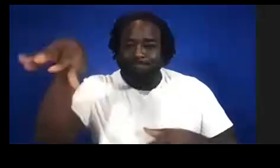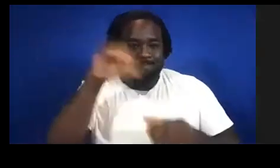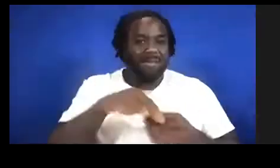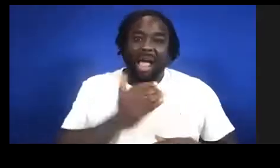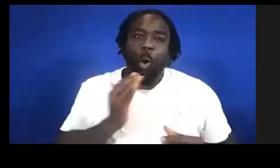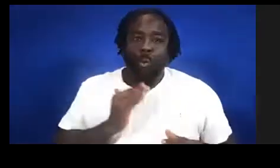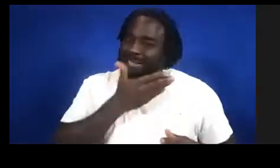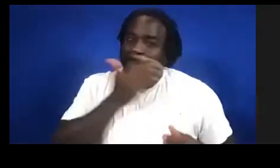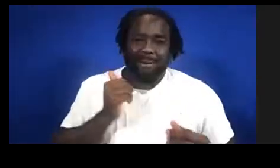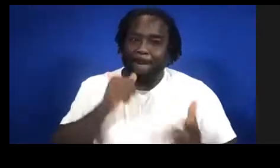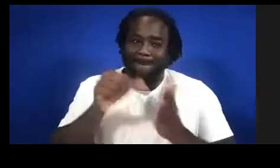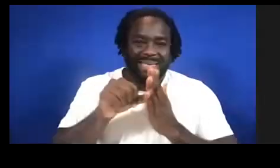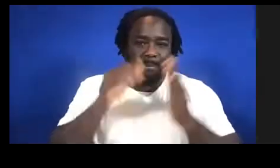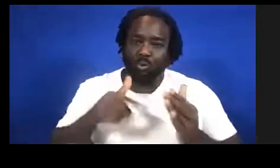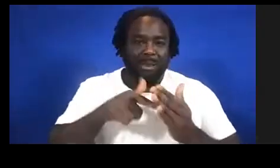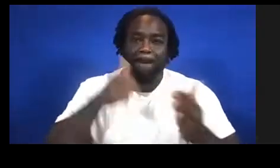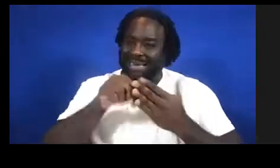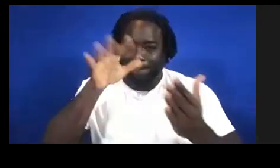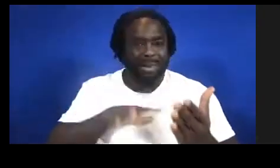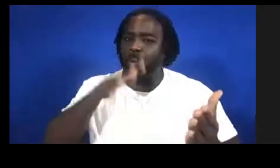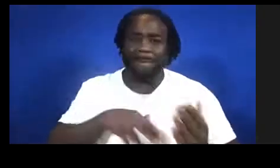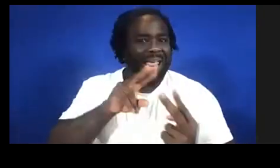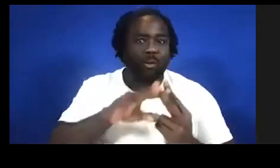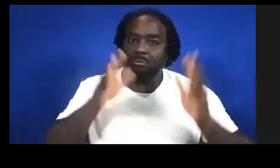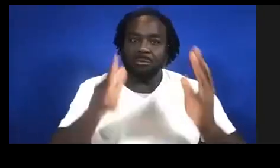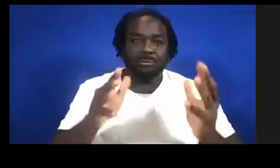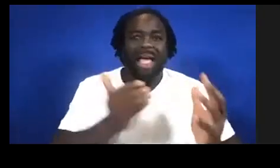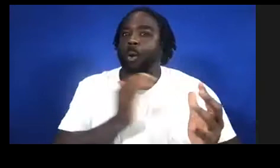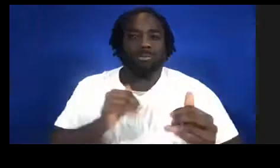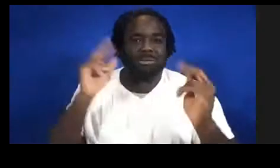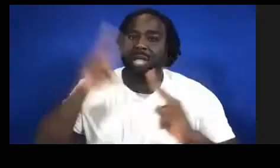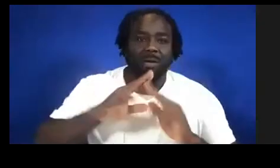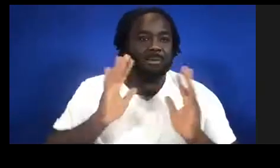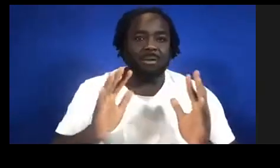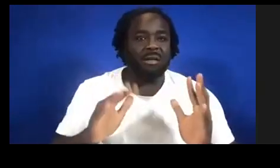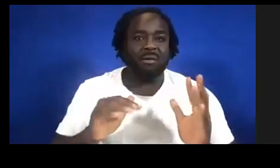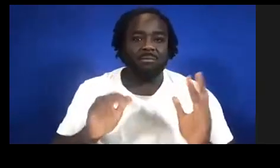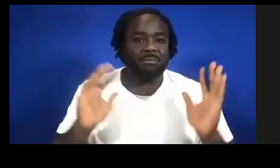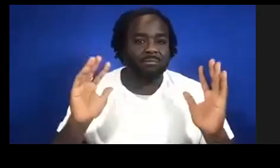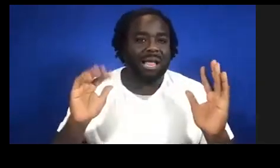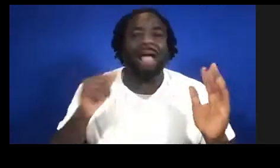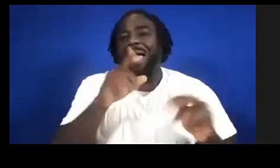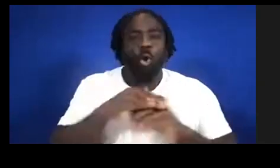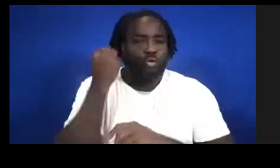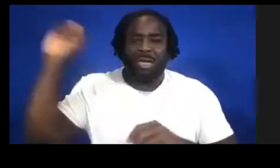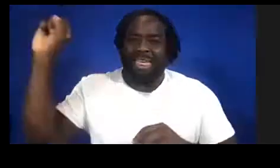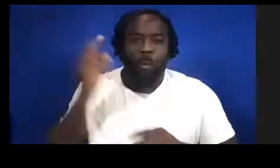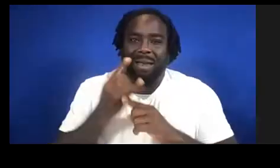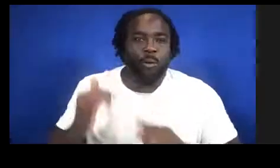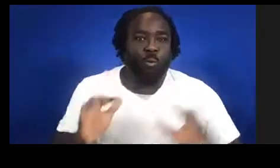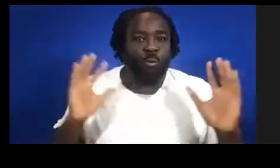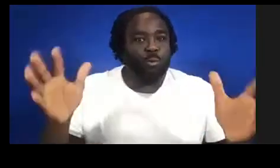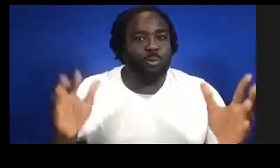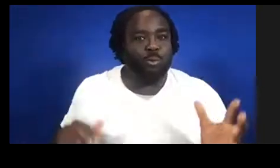You know, I know his route, right? We got, you know, our mail folks are the best.